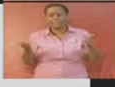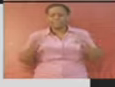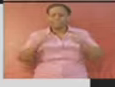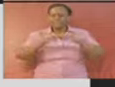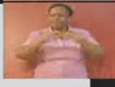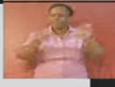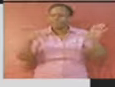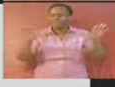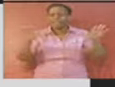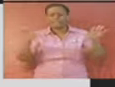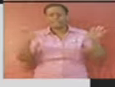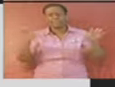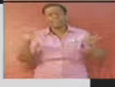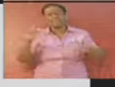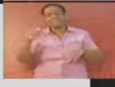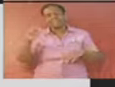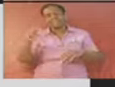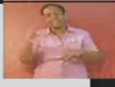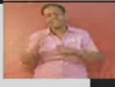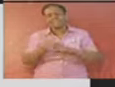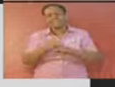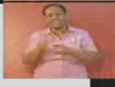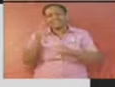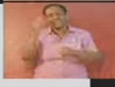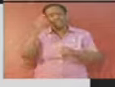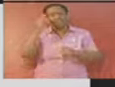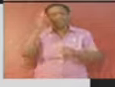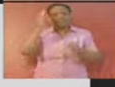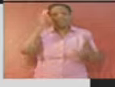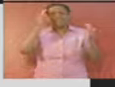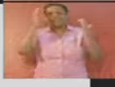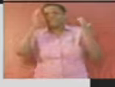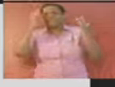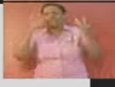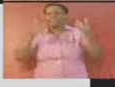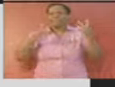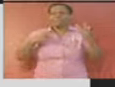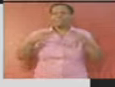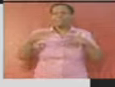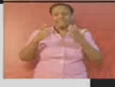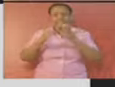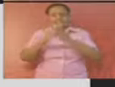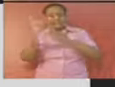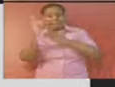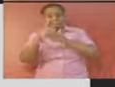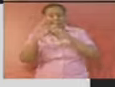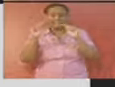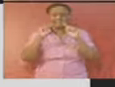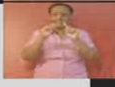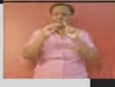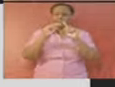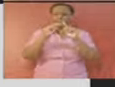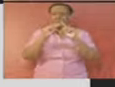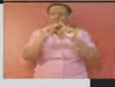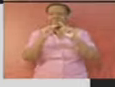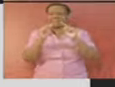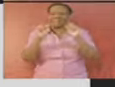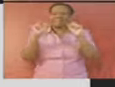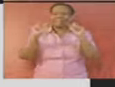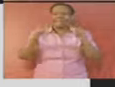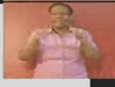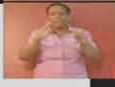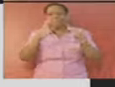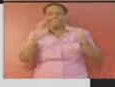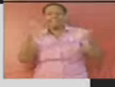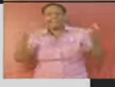this December. It just takes one spark to infect one of those bubbles. It could be the small